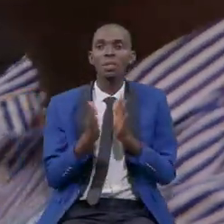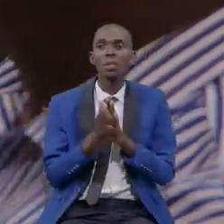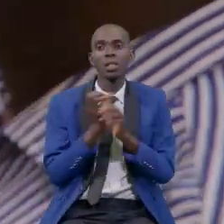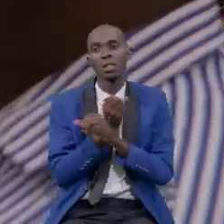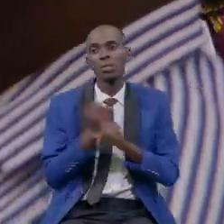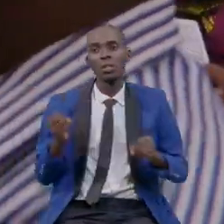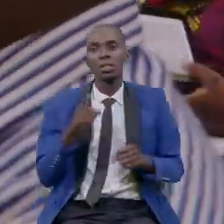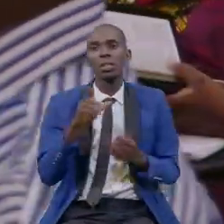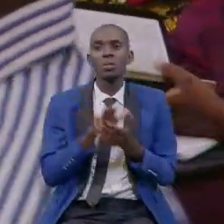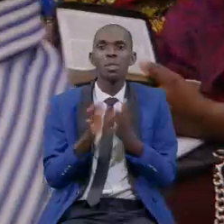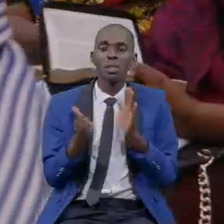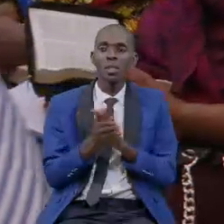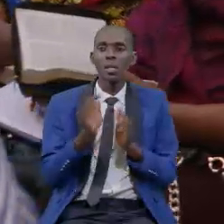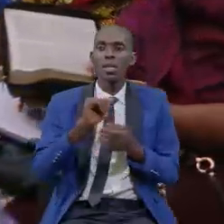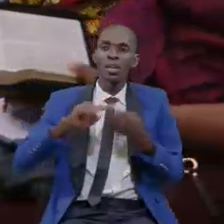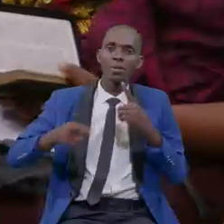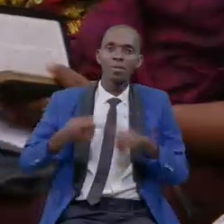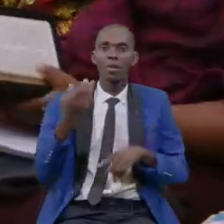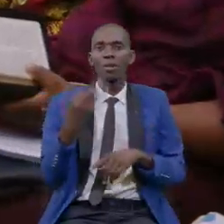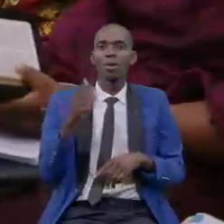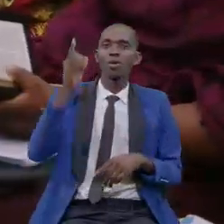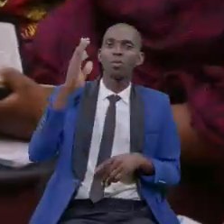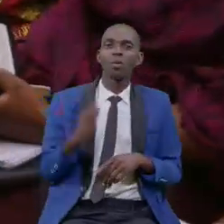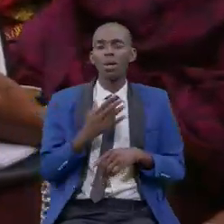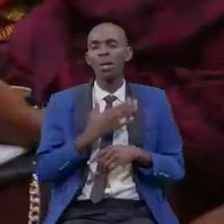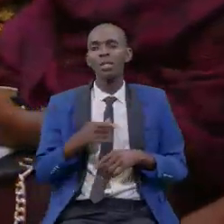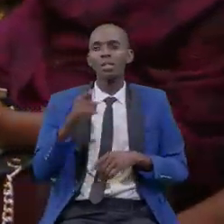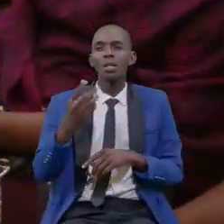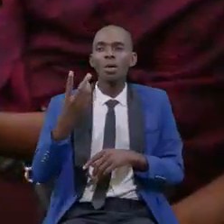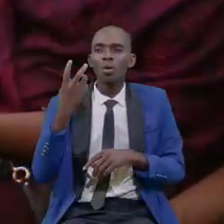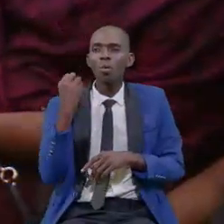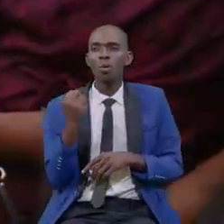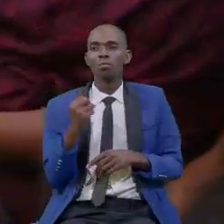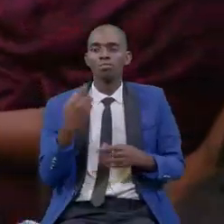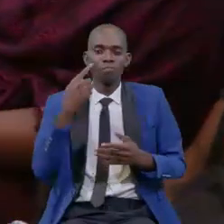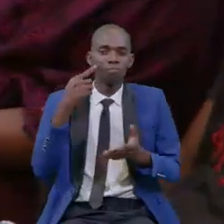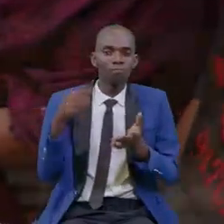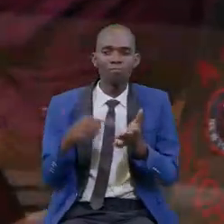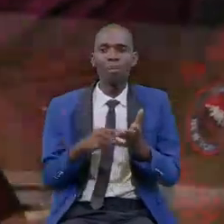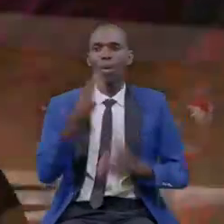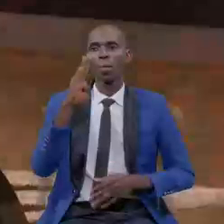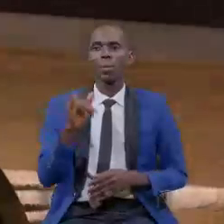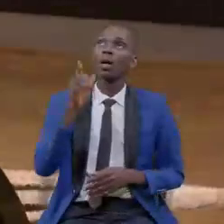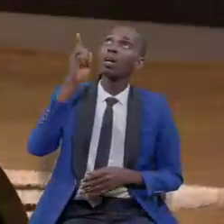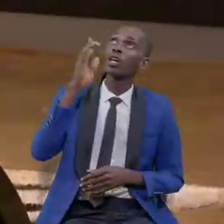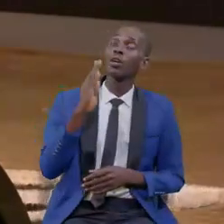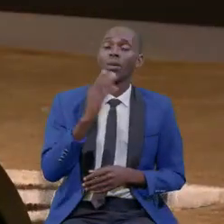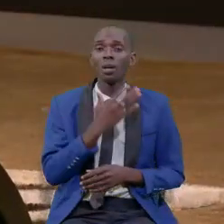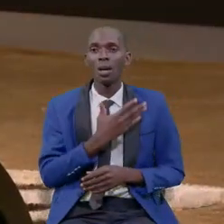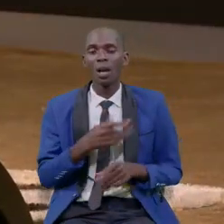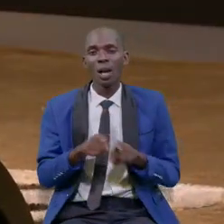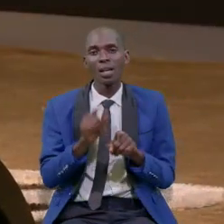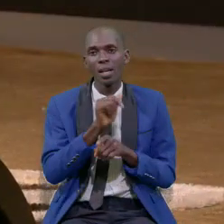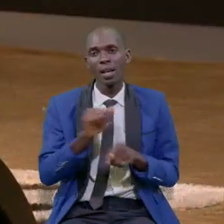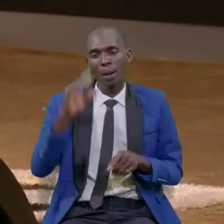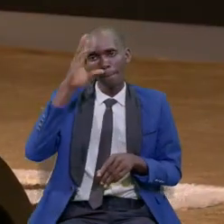He became a friend of God, and he was acknowledged by God, recognized by God as a